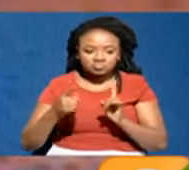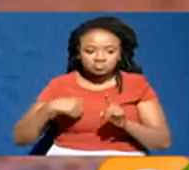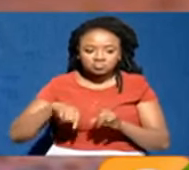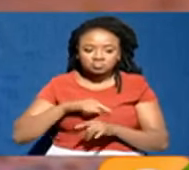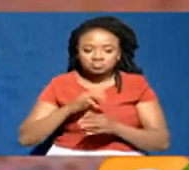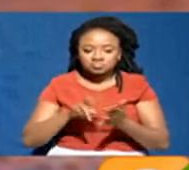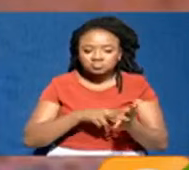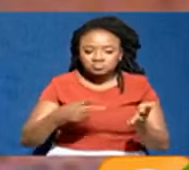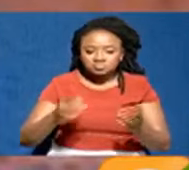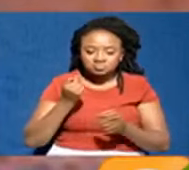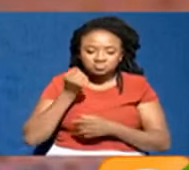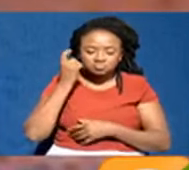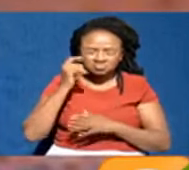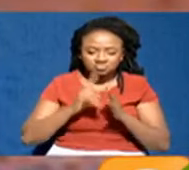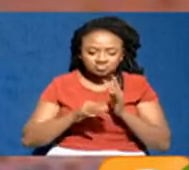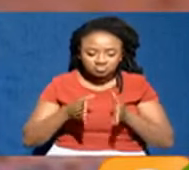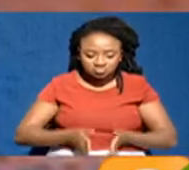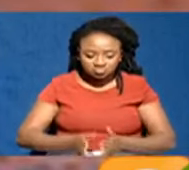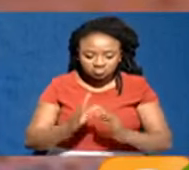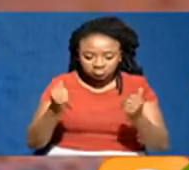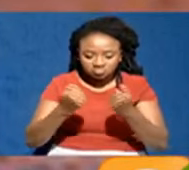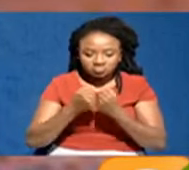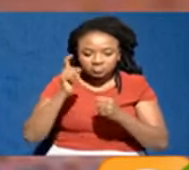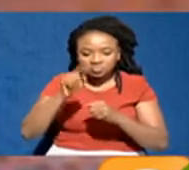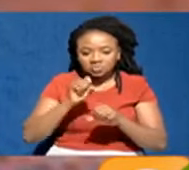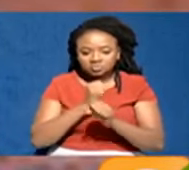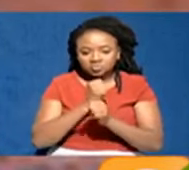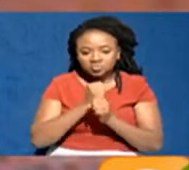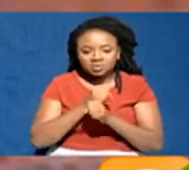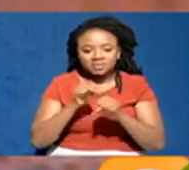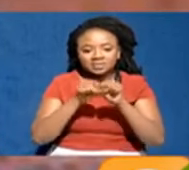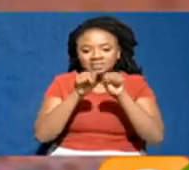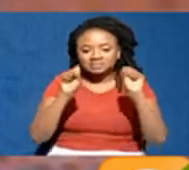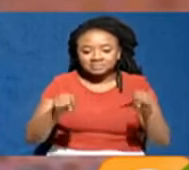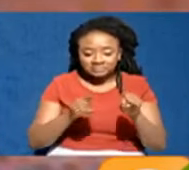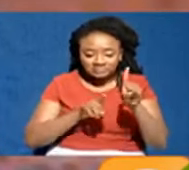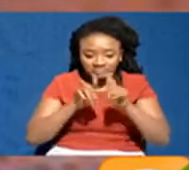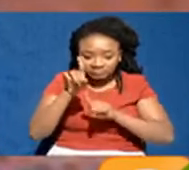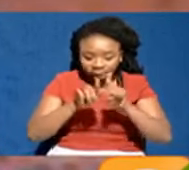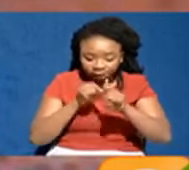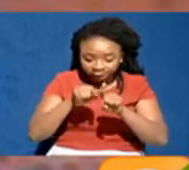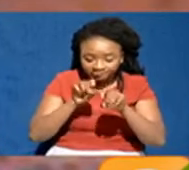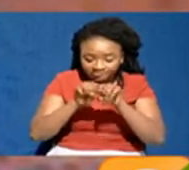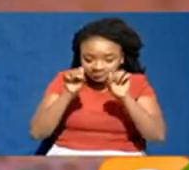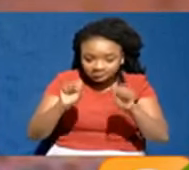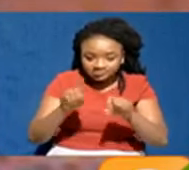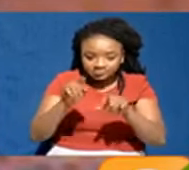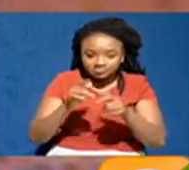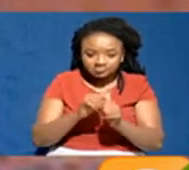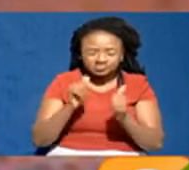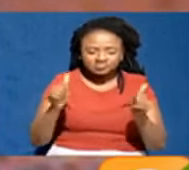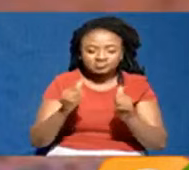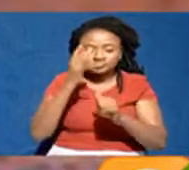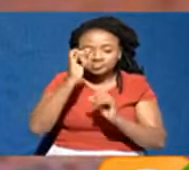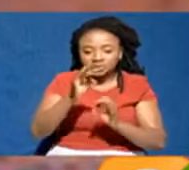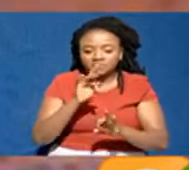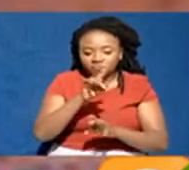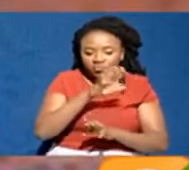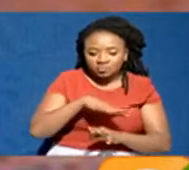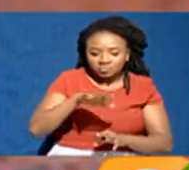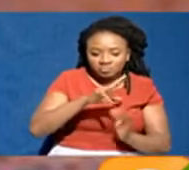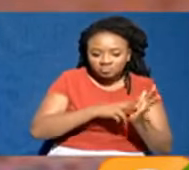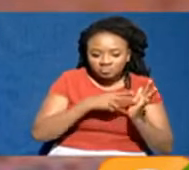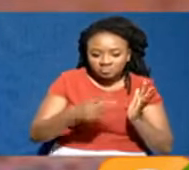understand that road crashes work in a system. Transport is a transport system. And failure in one area of the